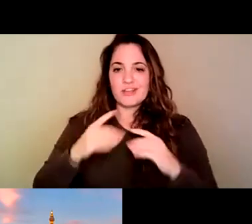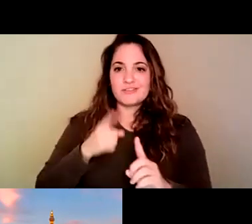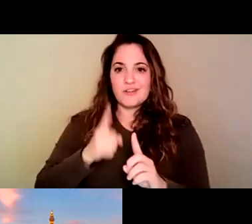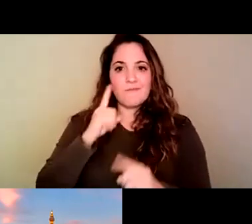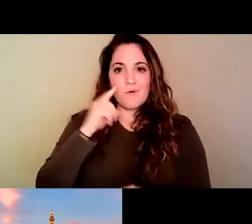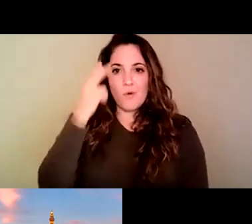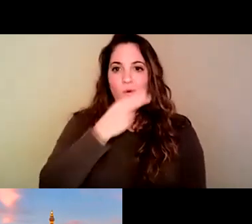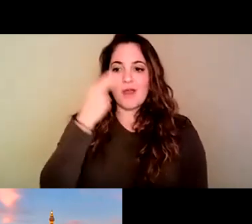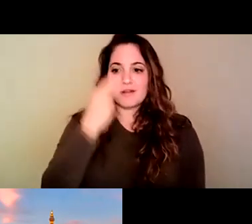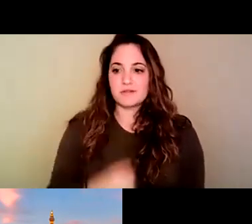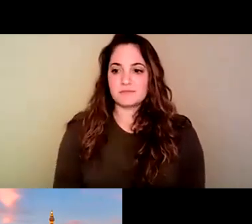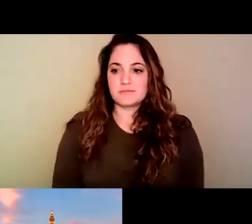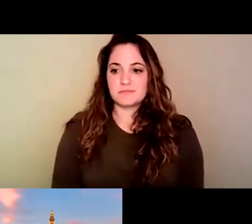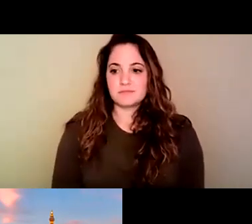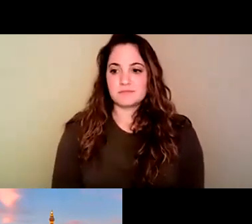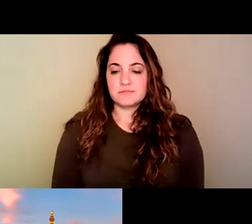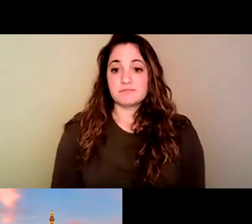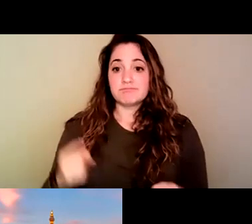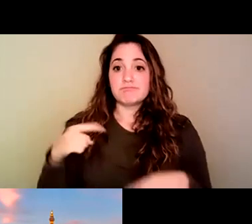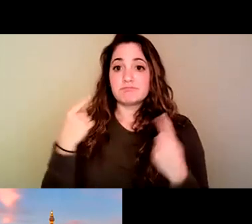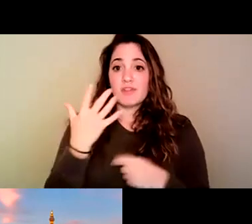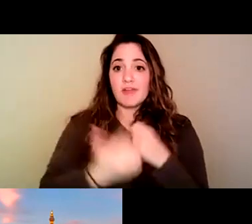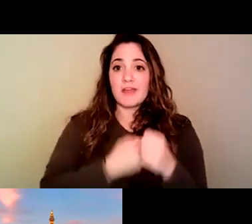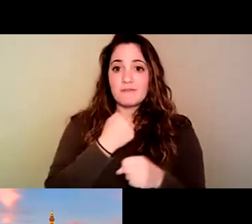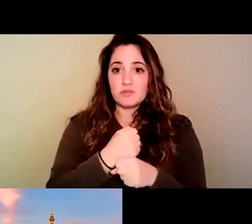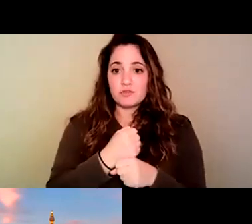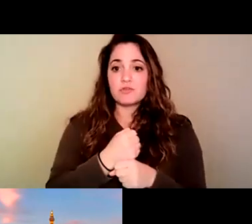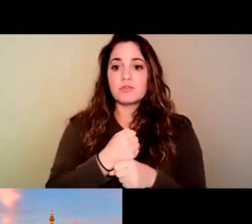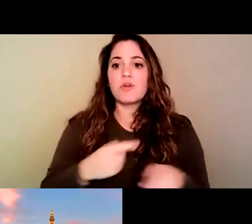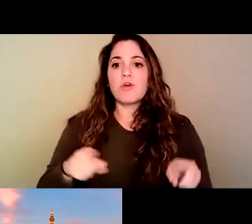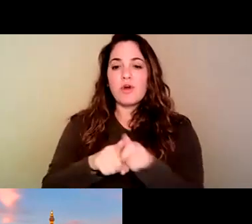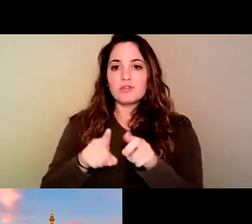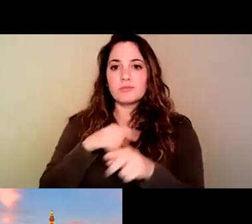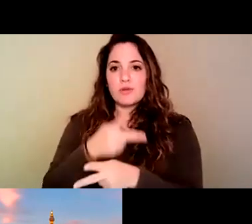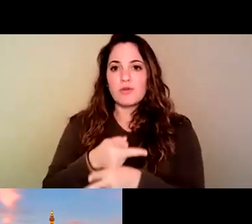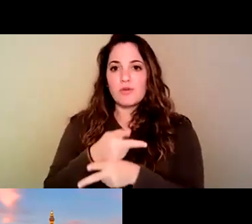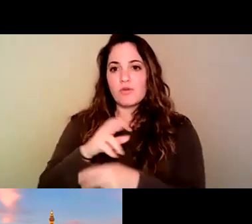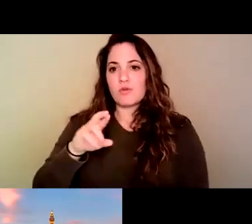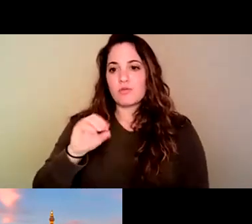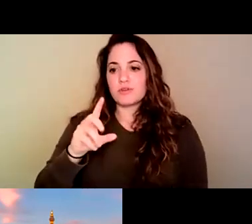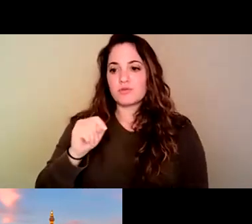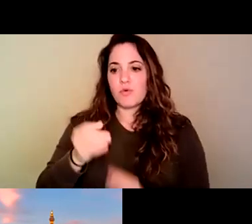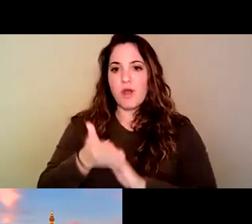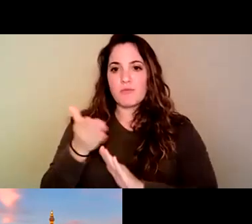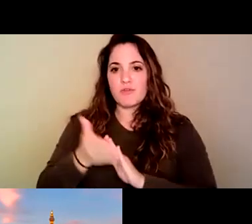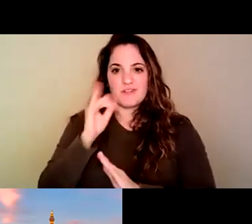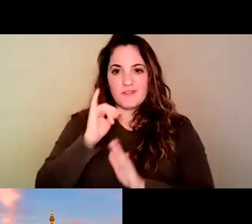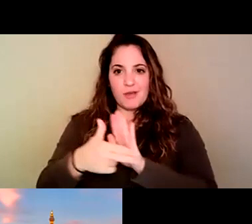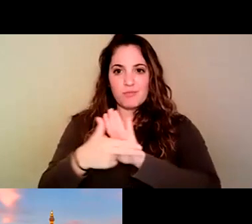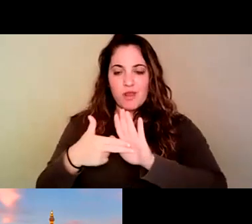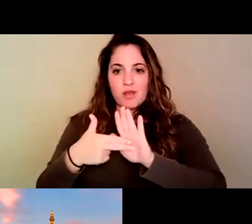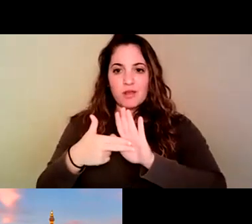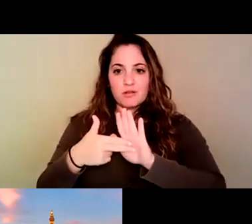for Hawaii. For the past 5 years, I've also been overseeing resort operations for the brand